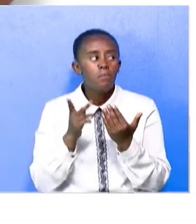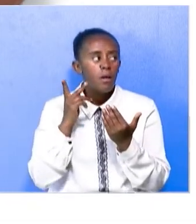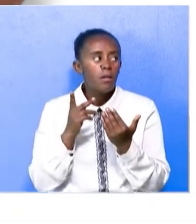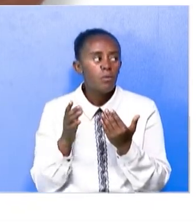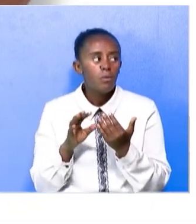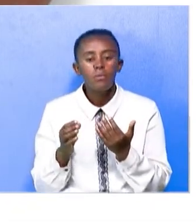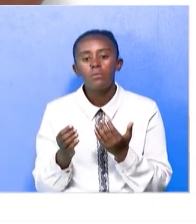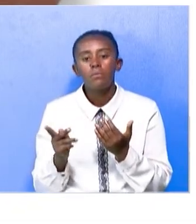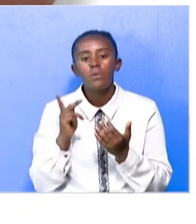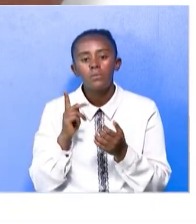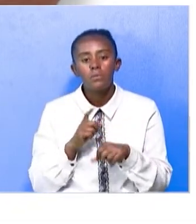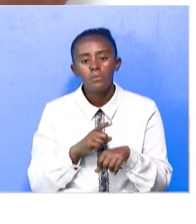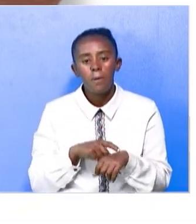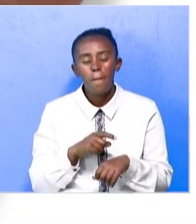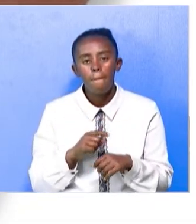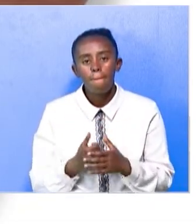continuous pass.